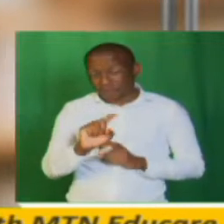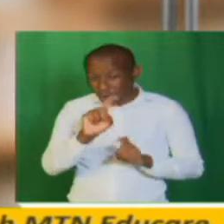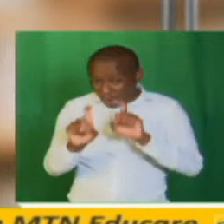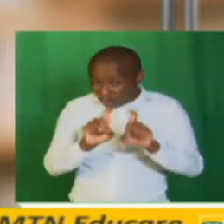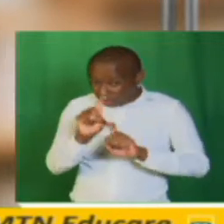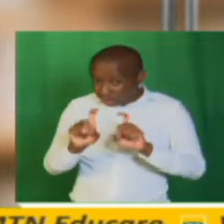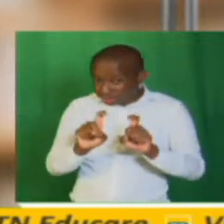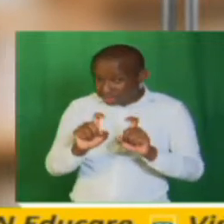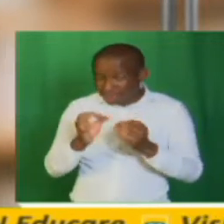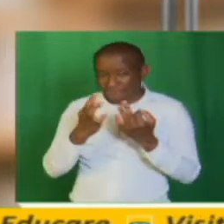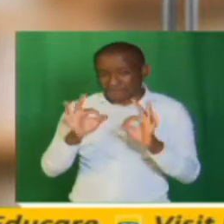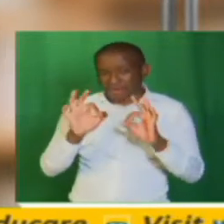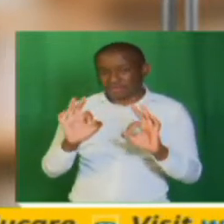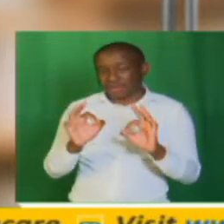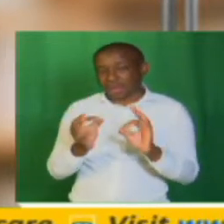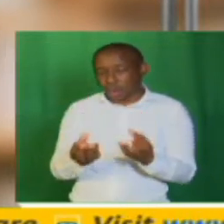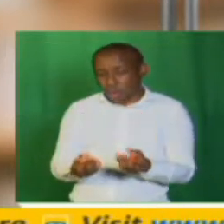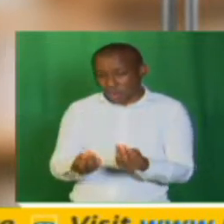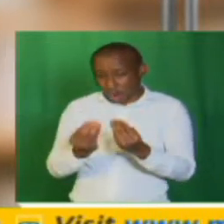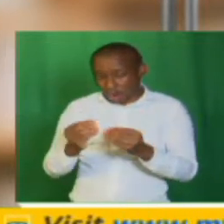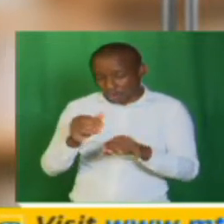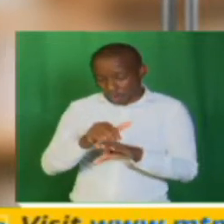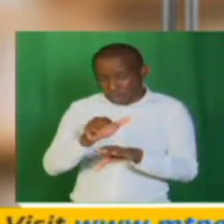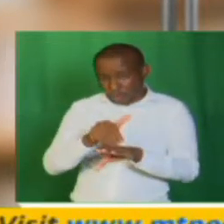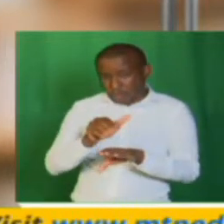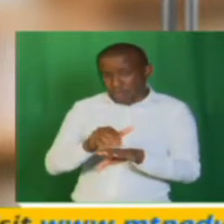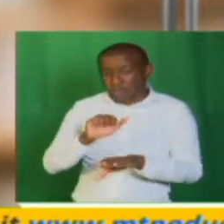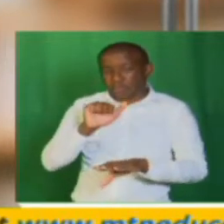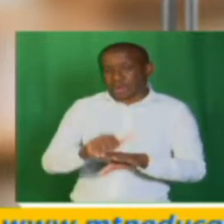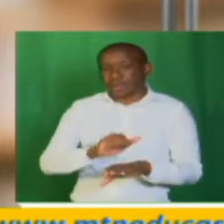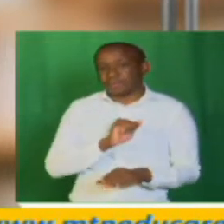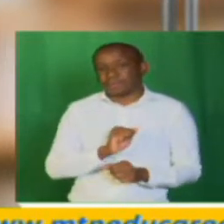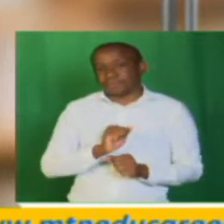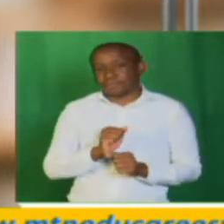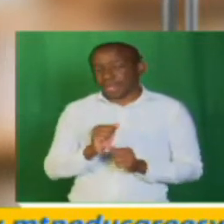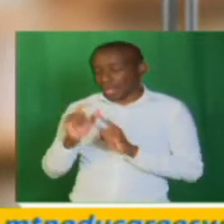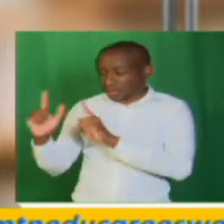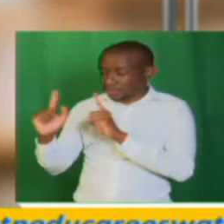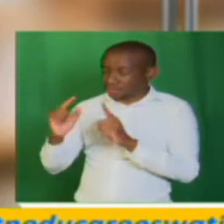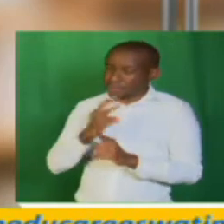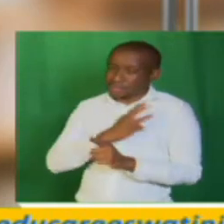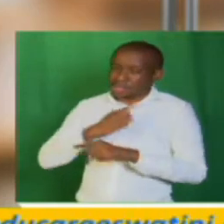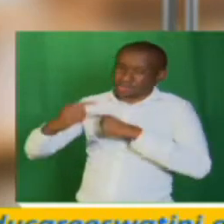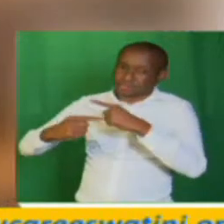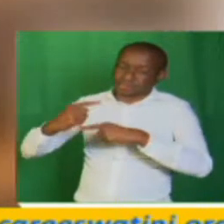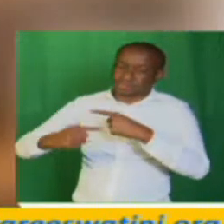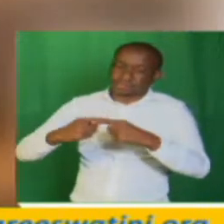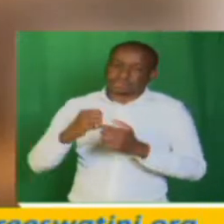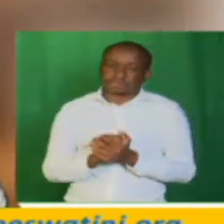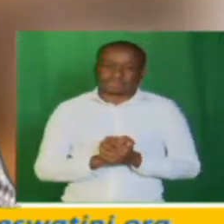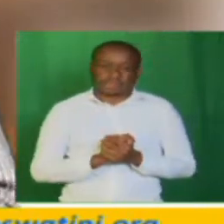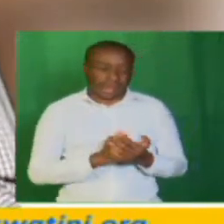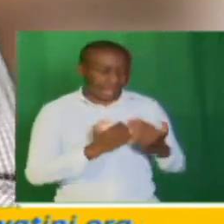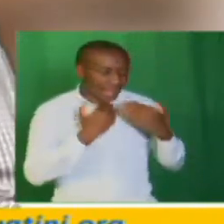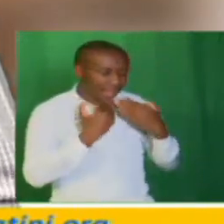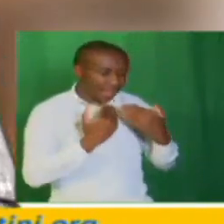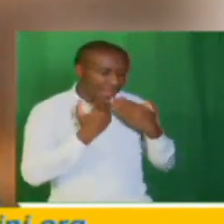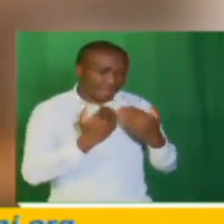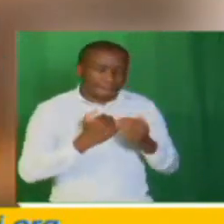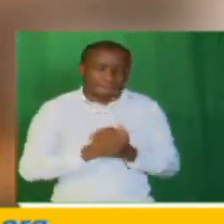feel free to use those platforms and also our WhatsApp number. Lungelo, you may please begin your lesson. Thank you very much,